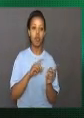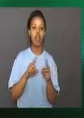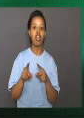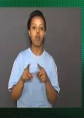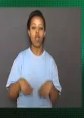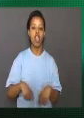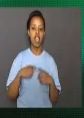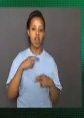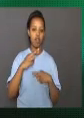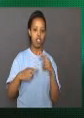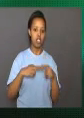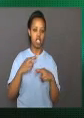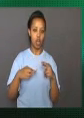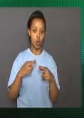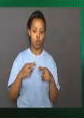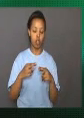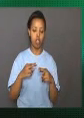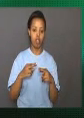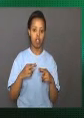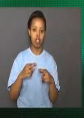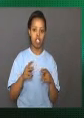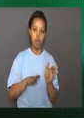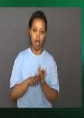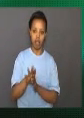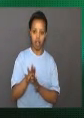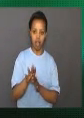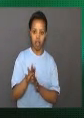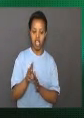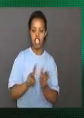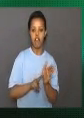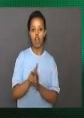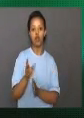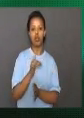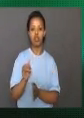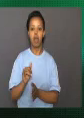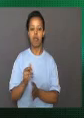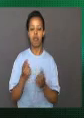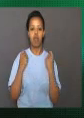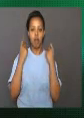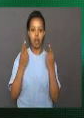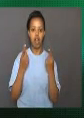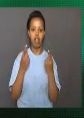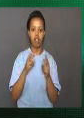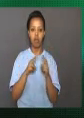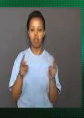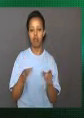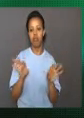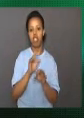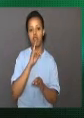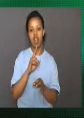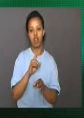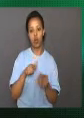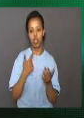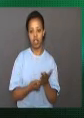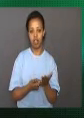of bacteriophages is necessary to understand one of the mechanisms